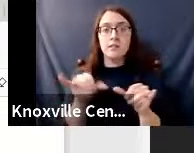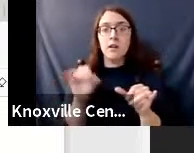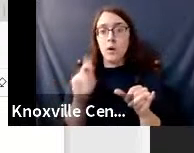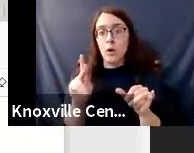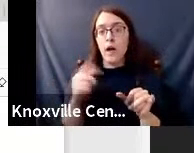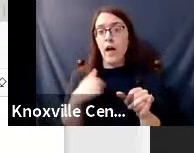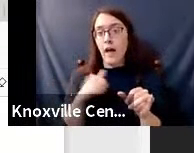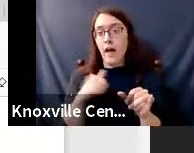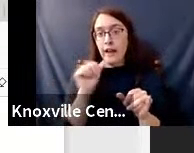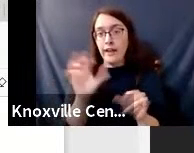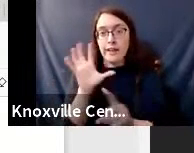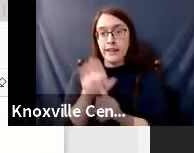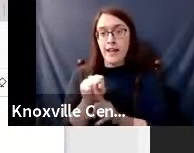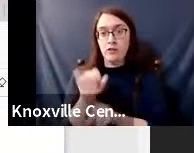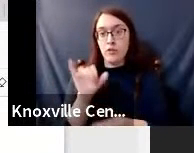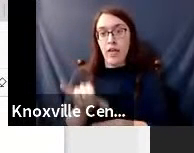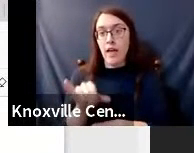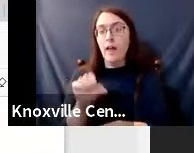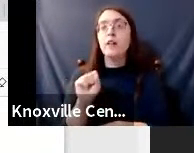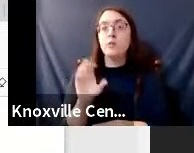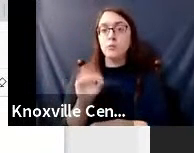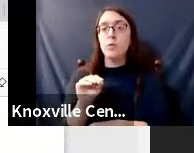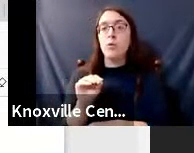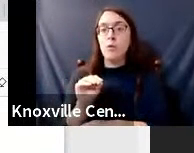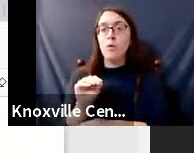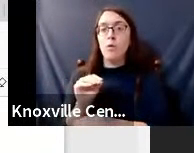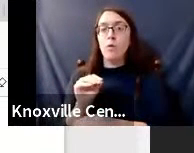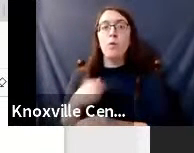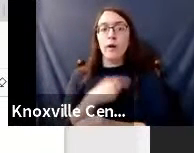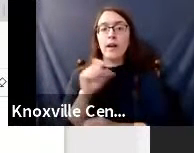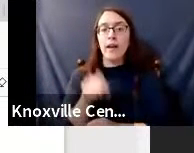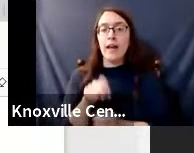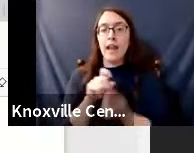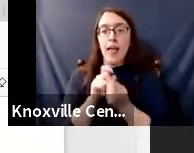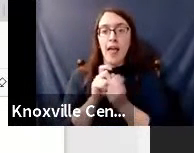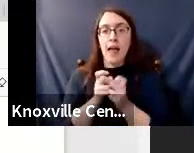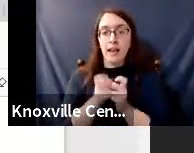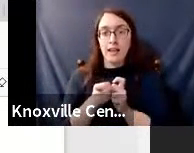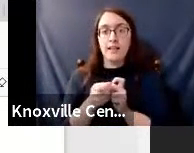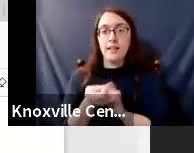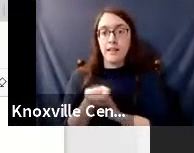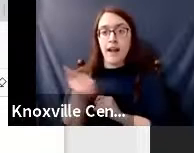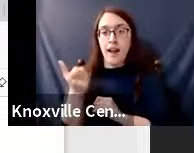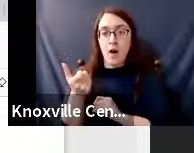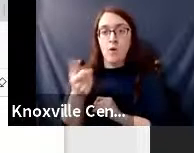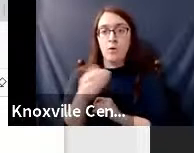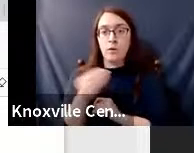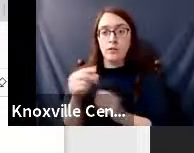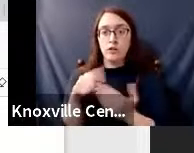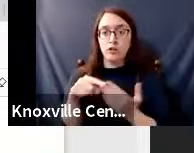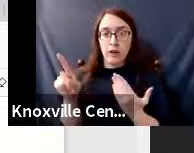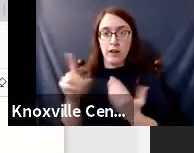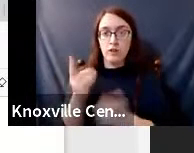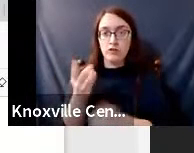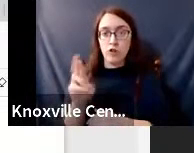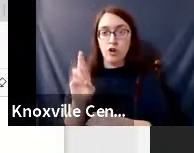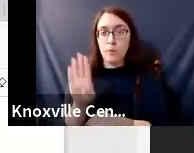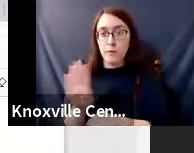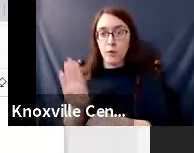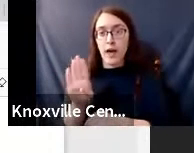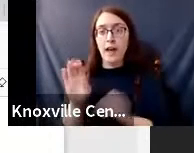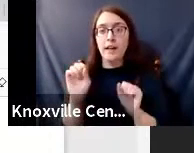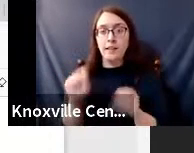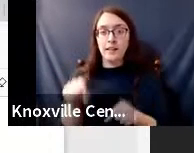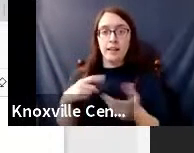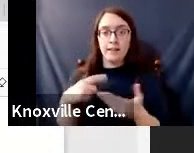did not catch that. So yeah, feel free to edit that out and chat. Dr. Buchanan can speak as to